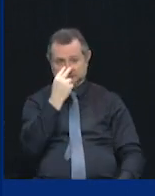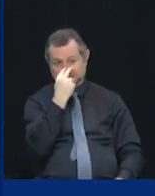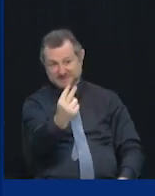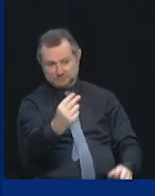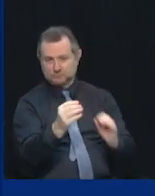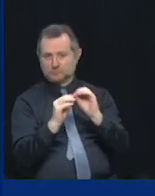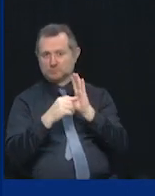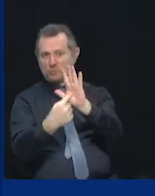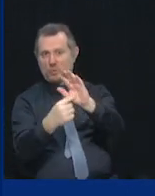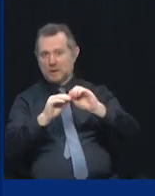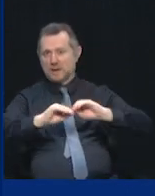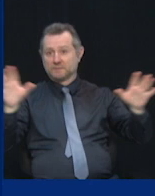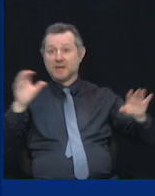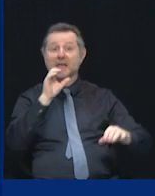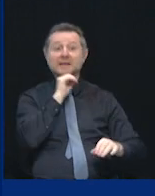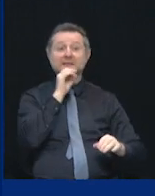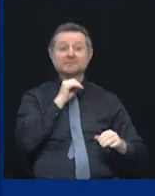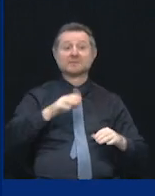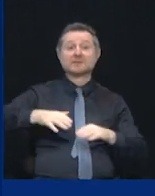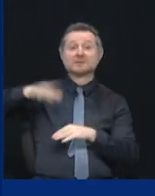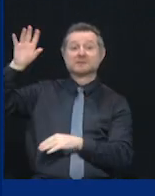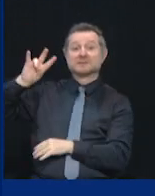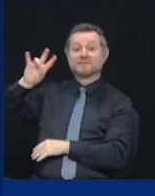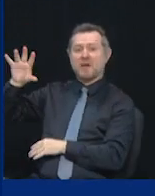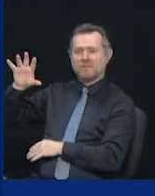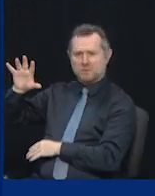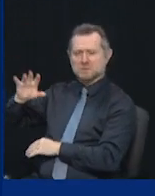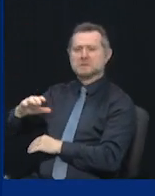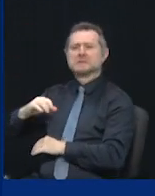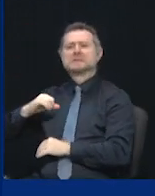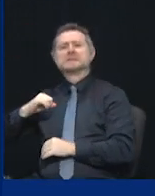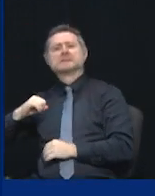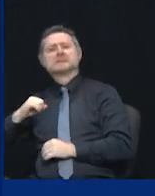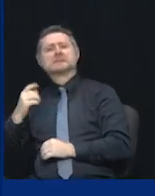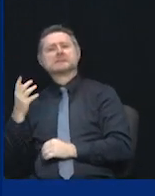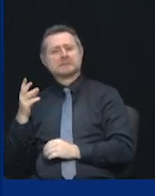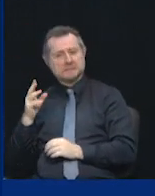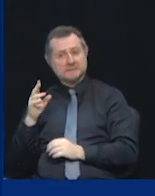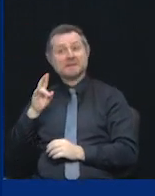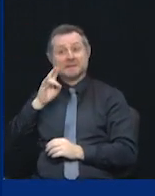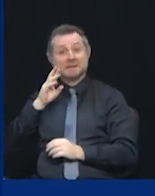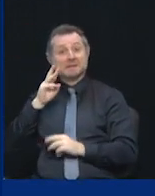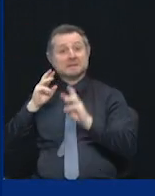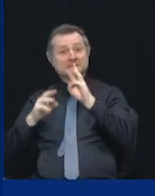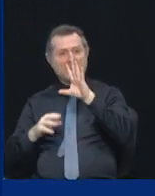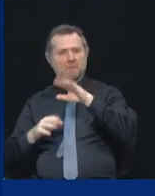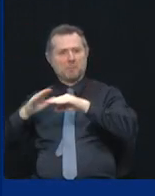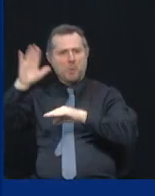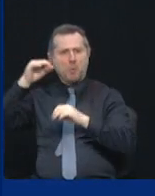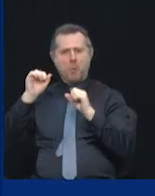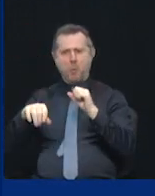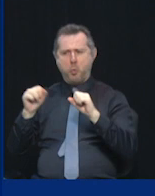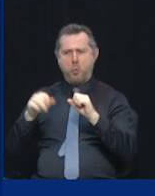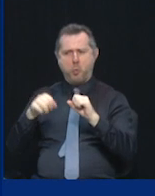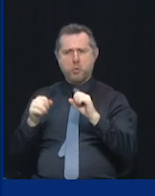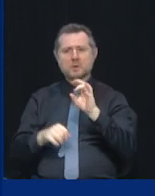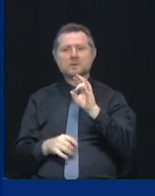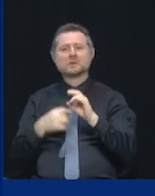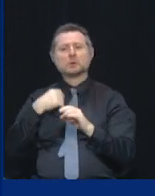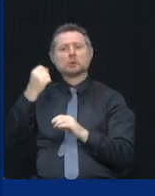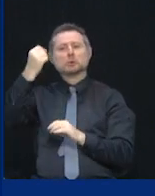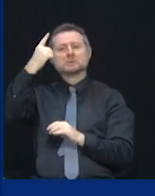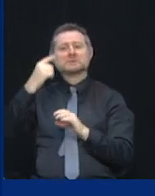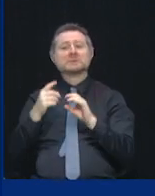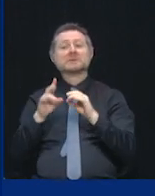75 plus didn't take it, but I can, as much as 65, but I understand that. I've had a lot of conversations.